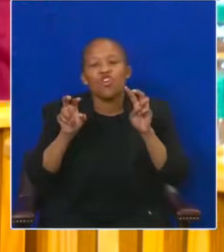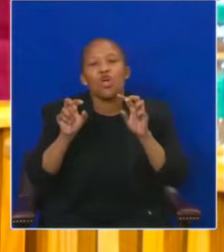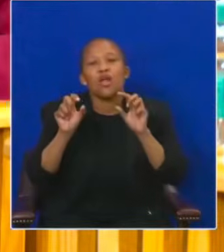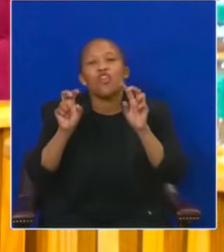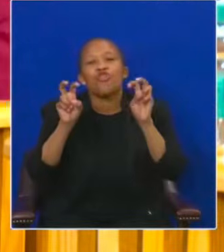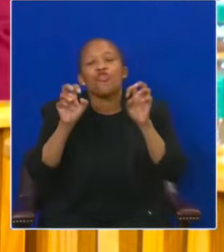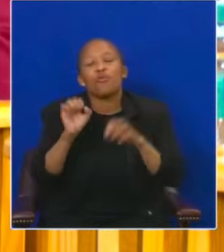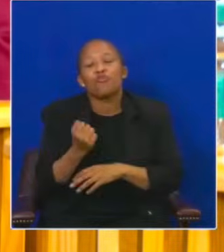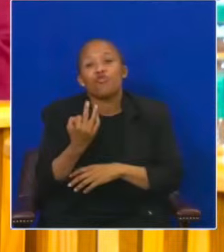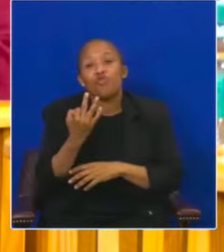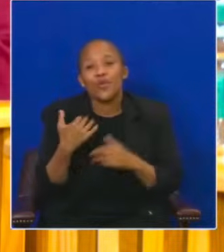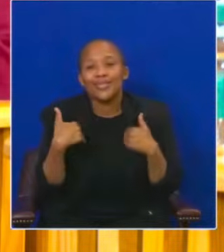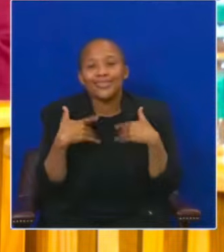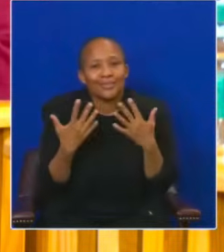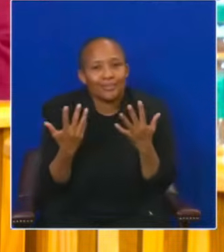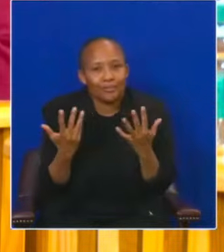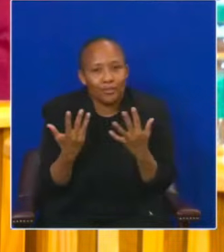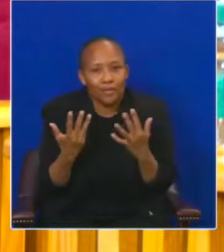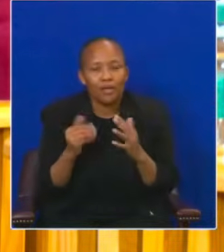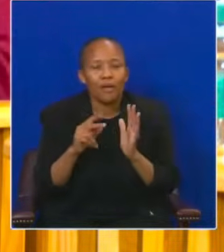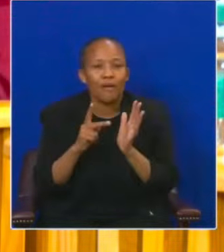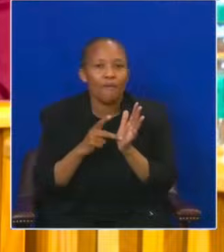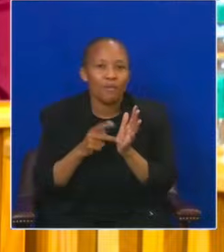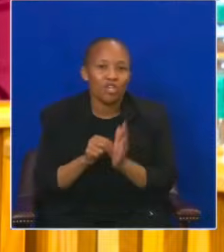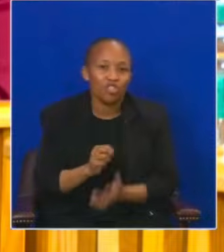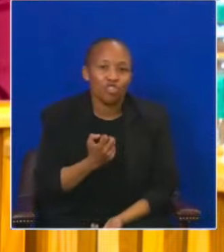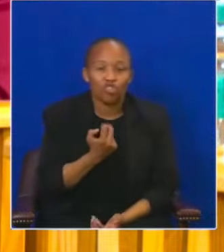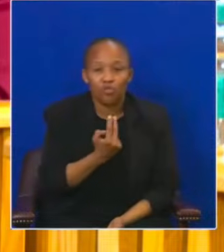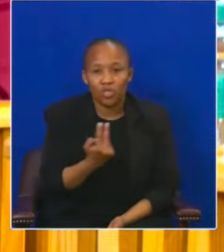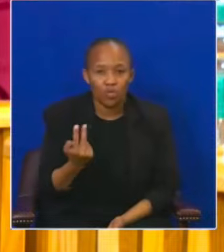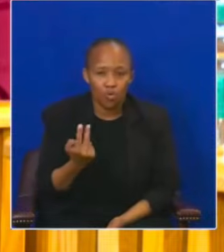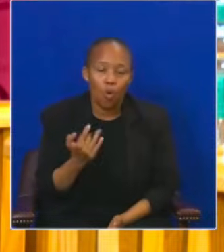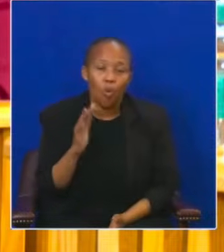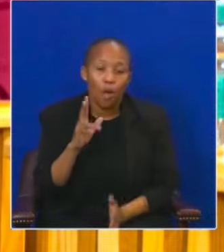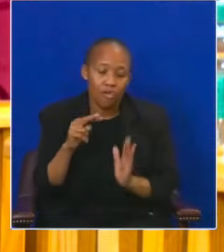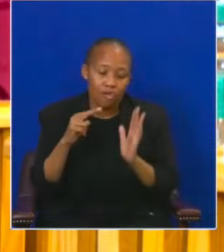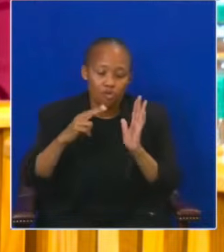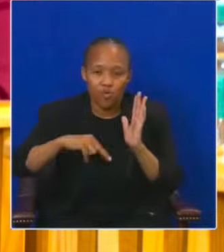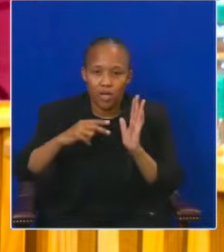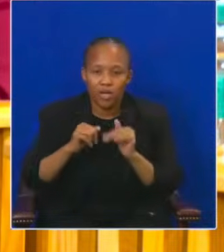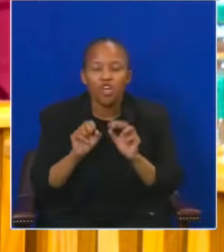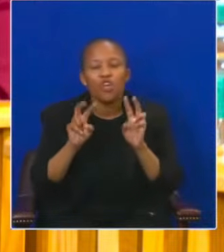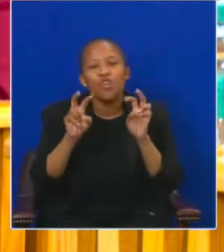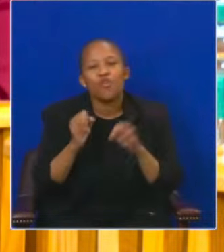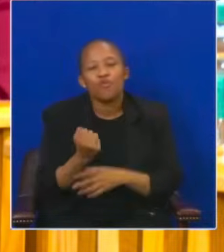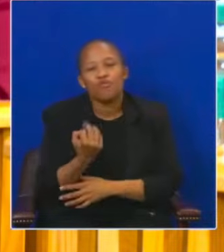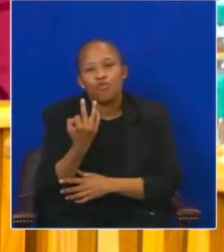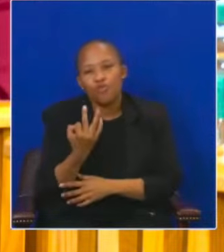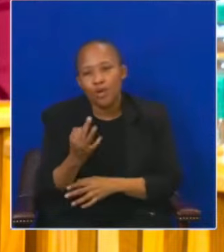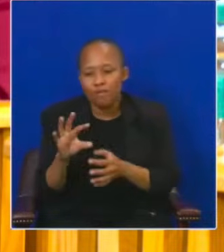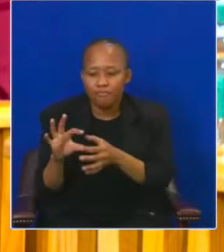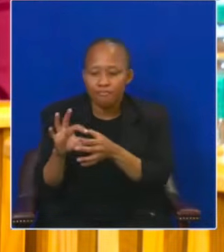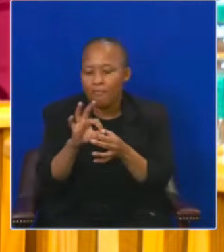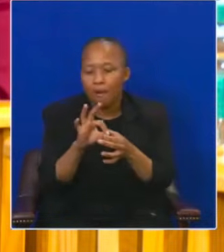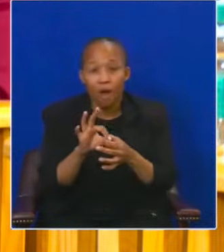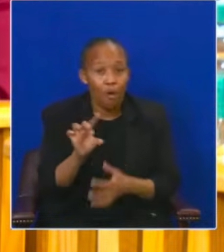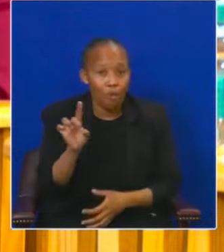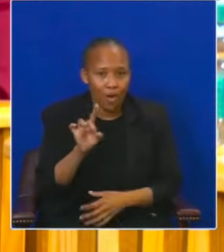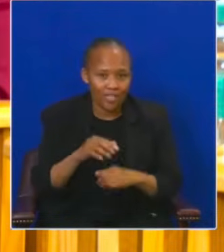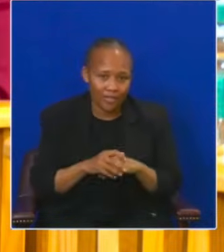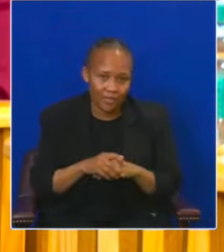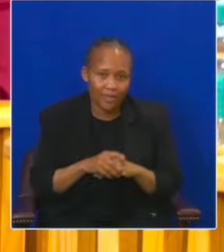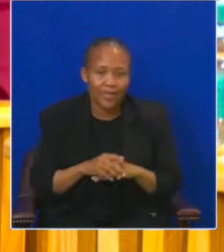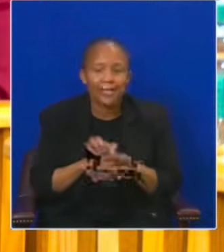22, I will read it into the record. Theme 3 relates to the events of the 17th of